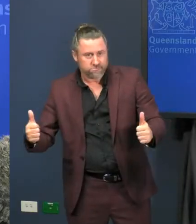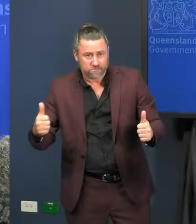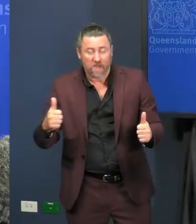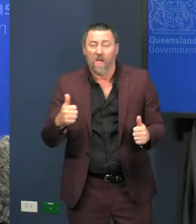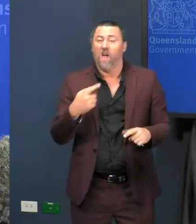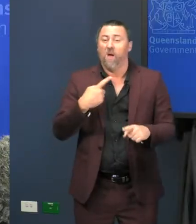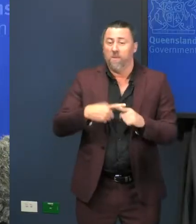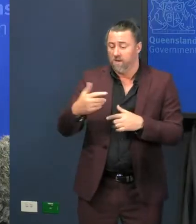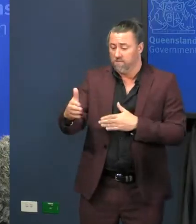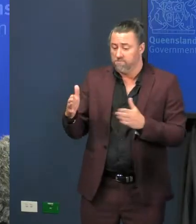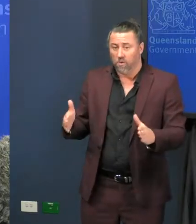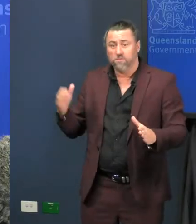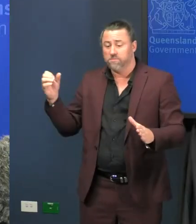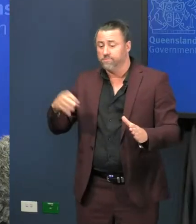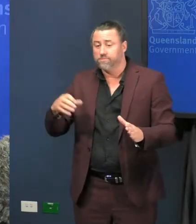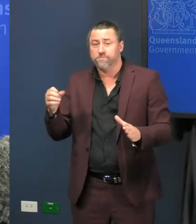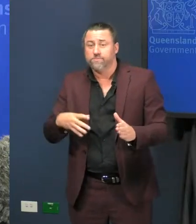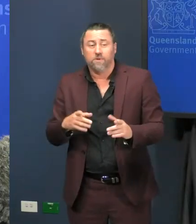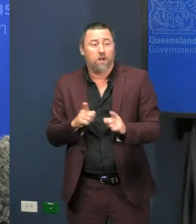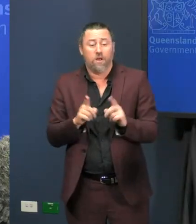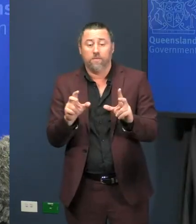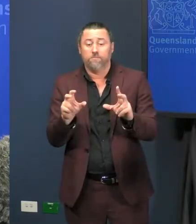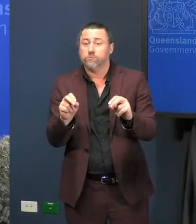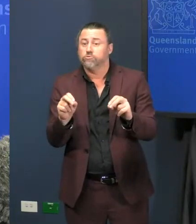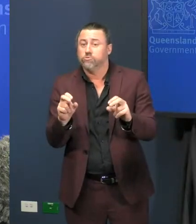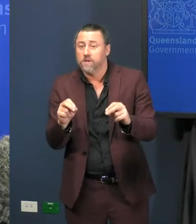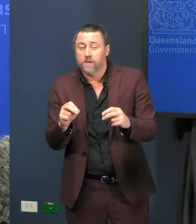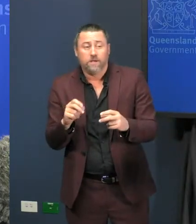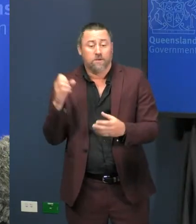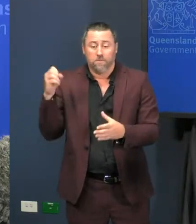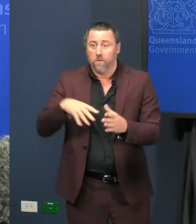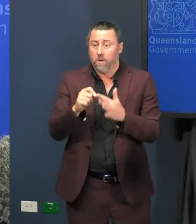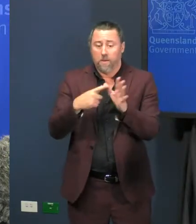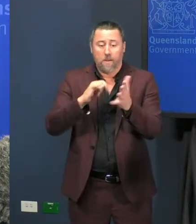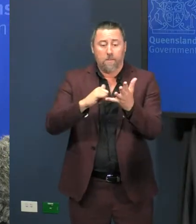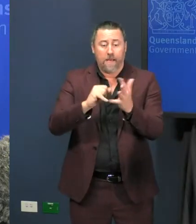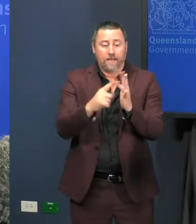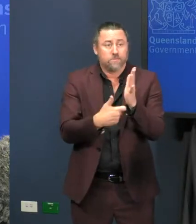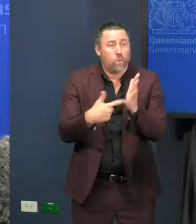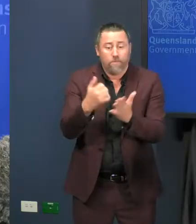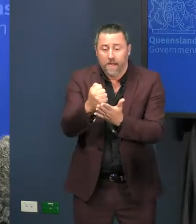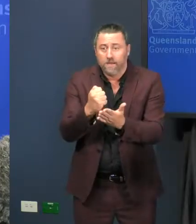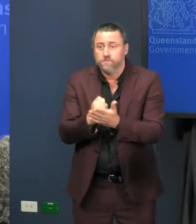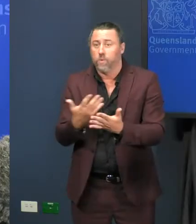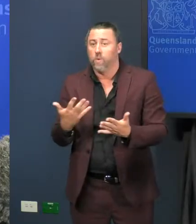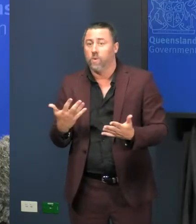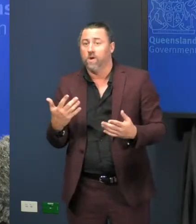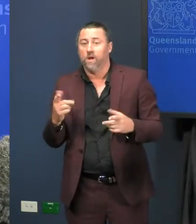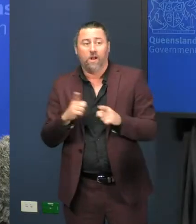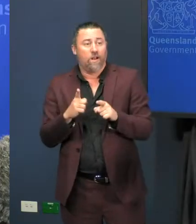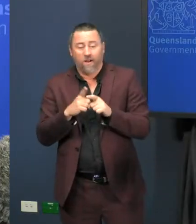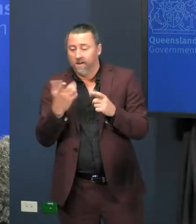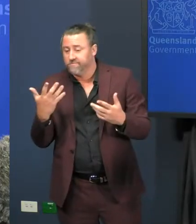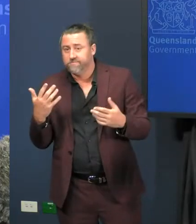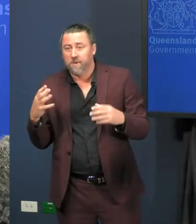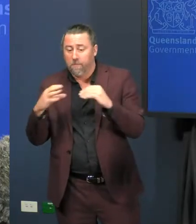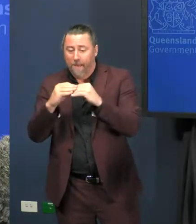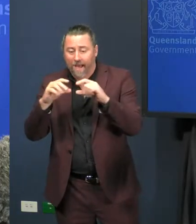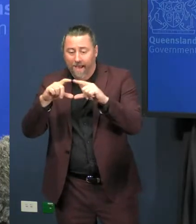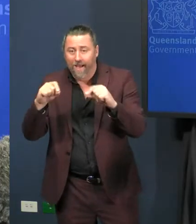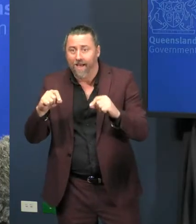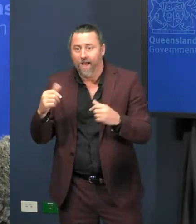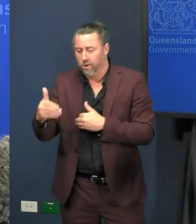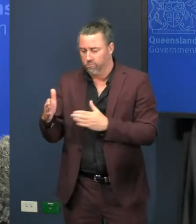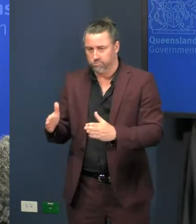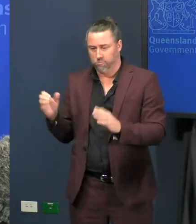with some of your safe things as well. That's really important. Things like passports and your cards, that's all important things.